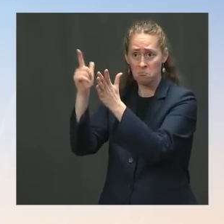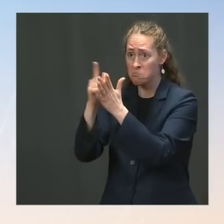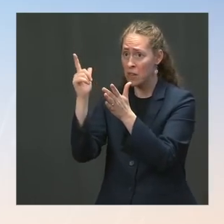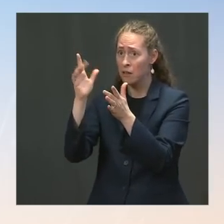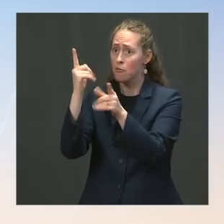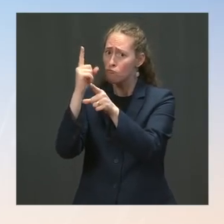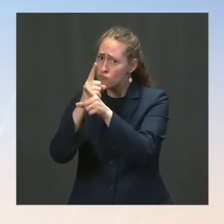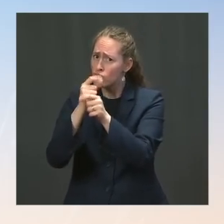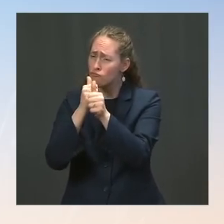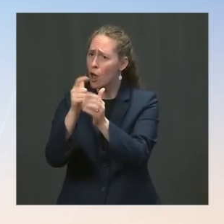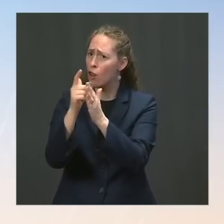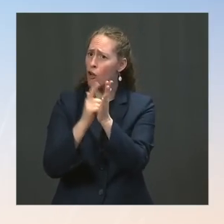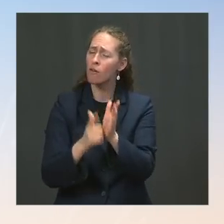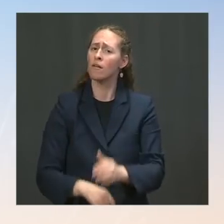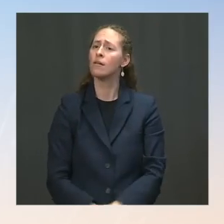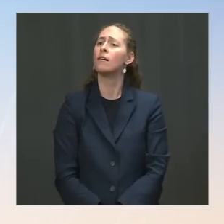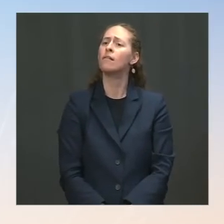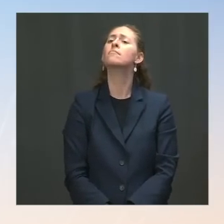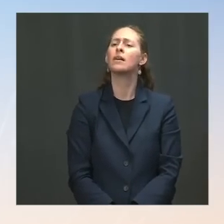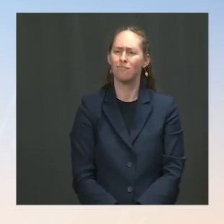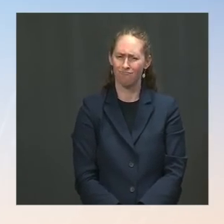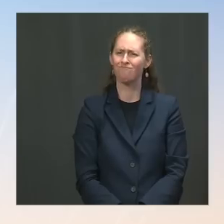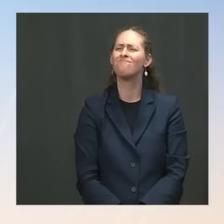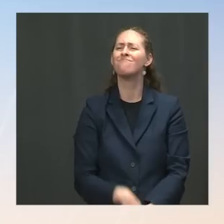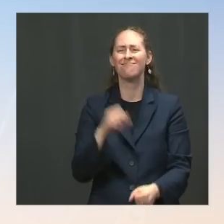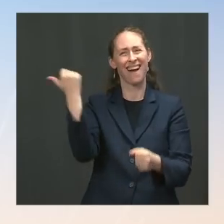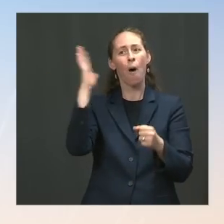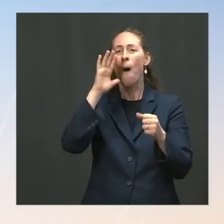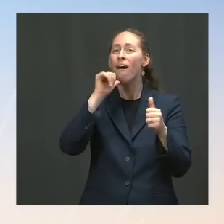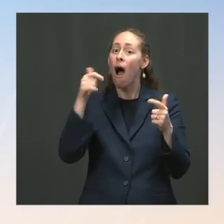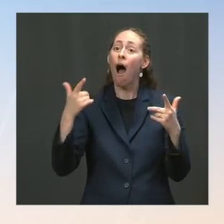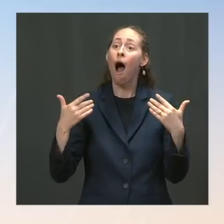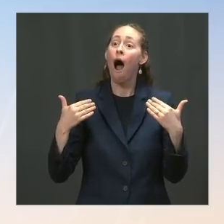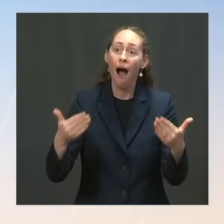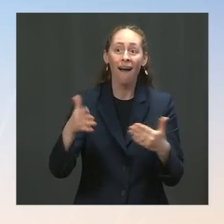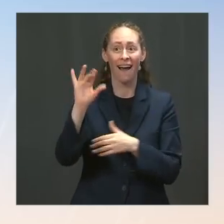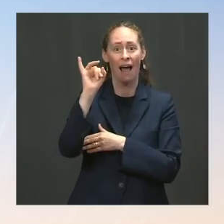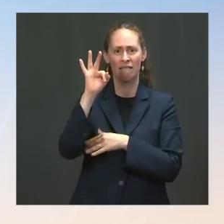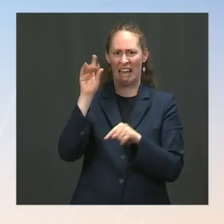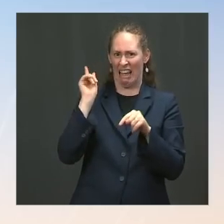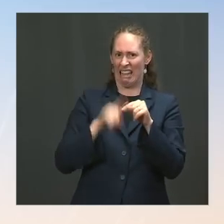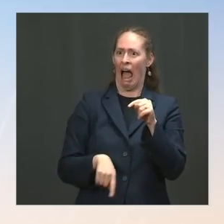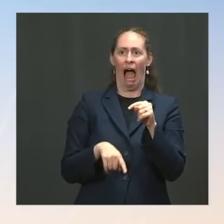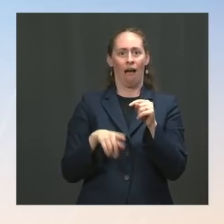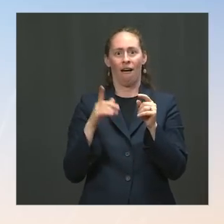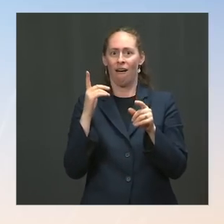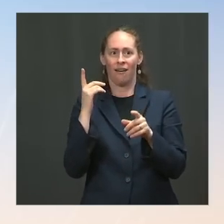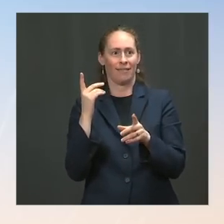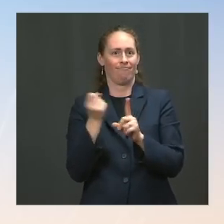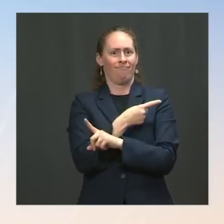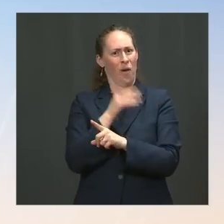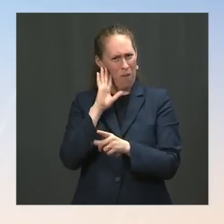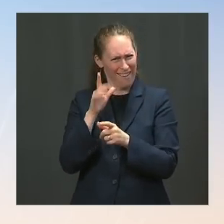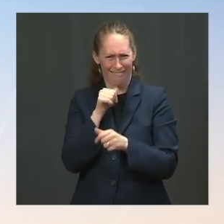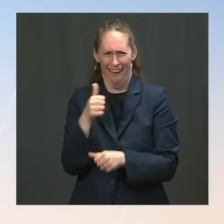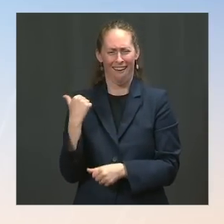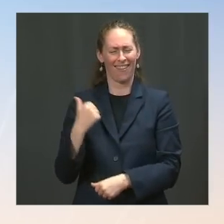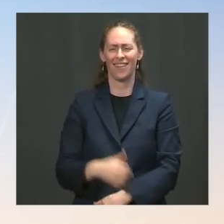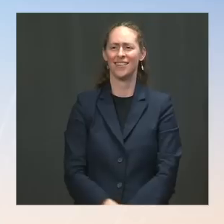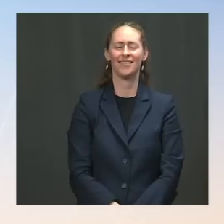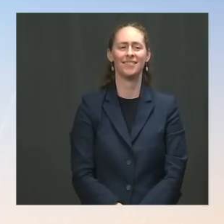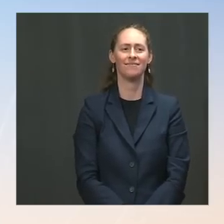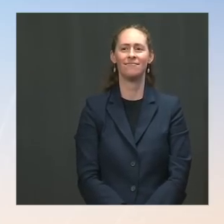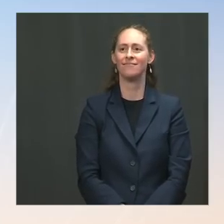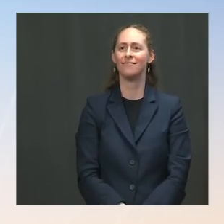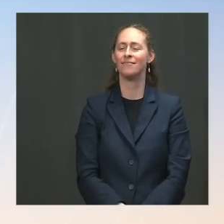not. We can't control, of course, what the courts do. We certainly understand that. Separate branches of